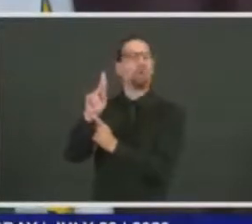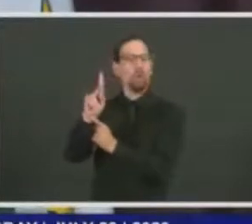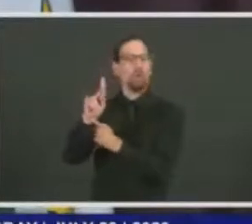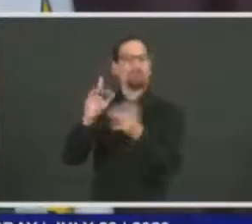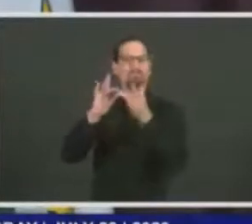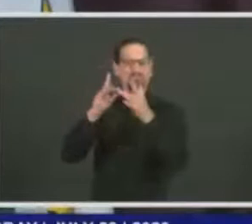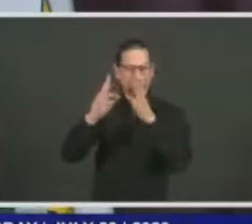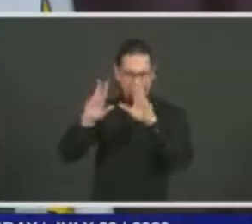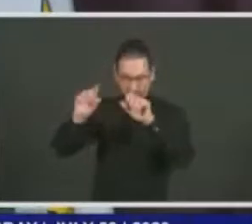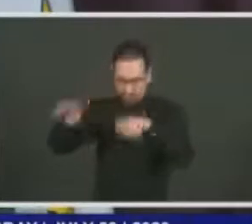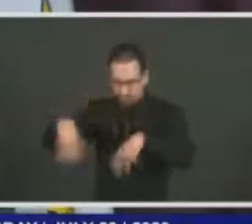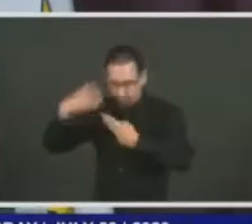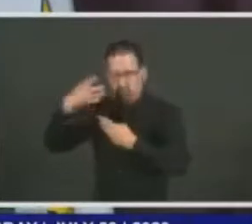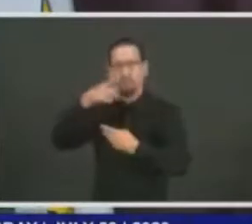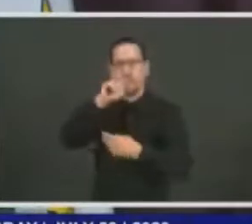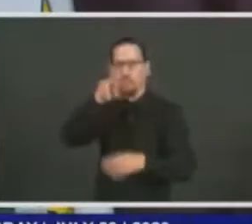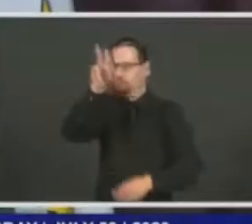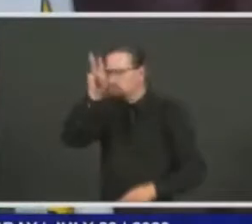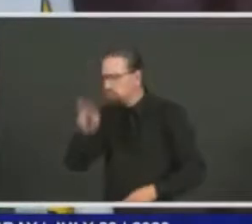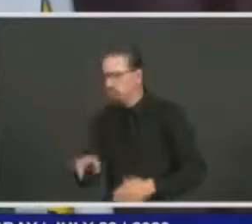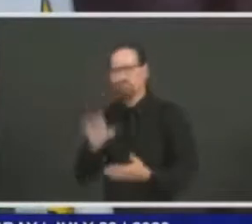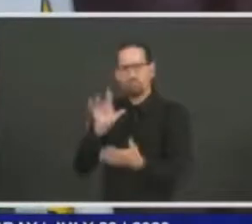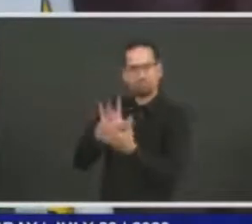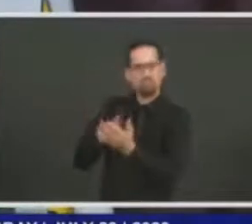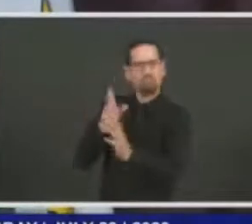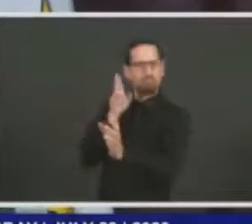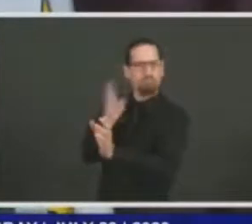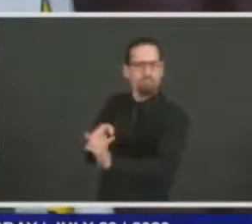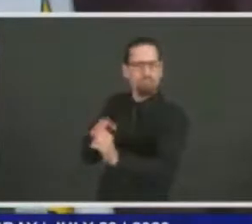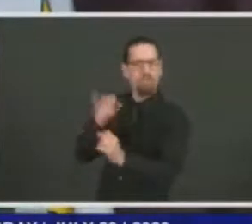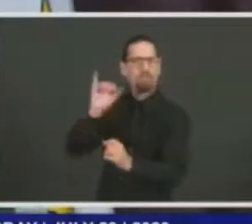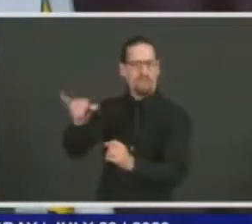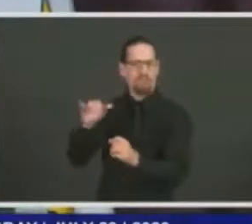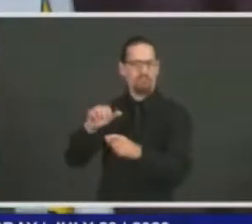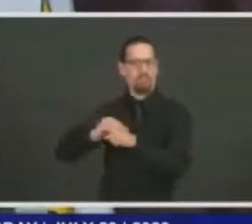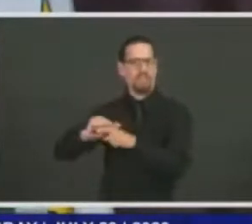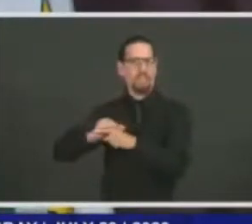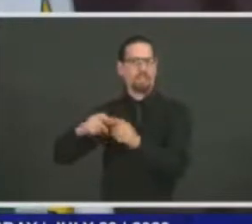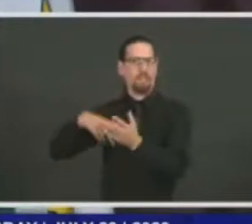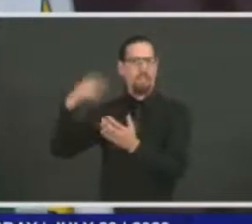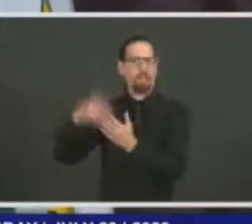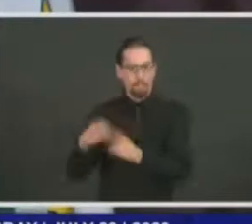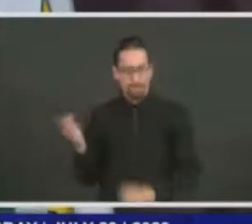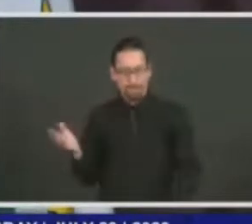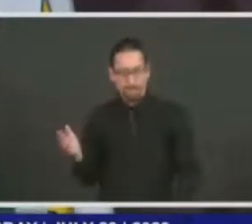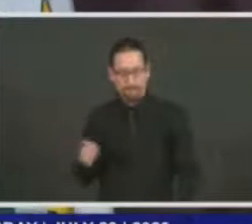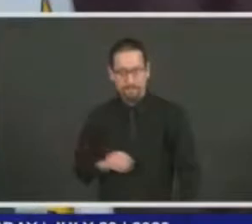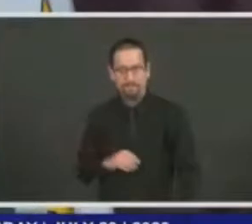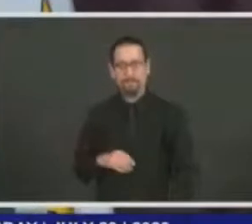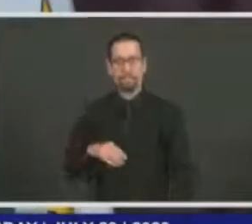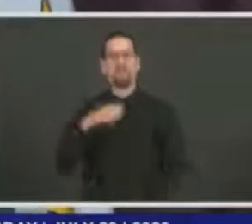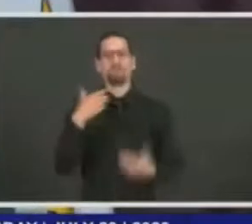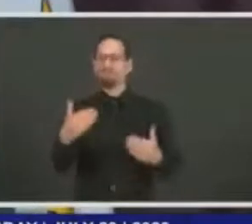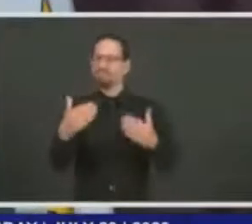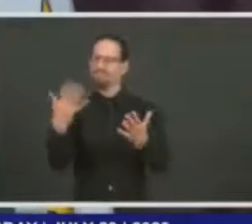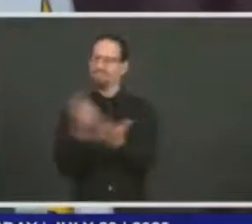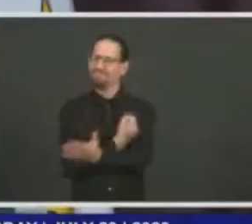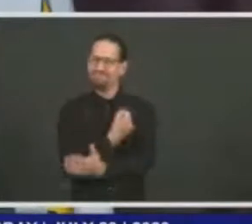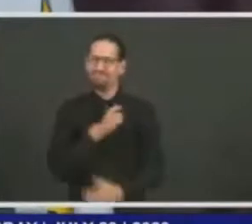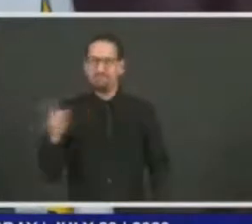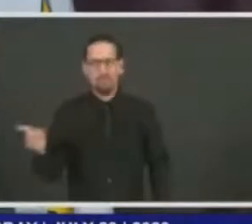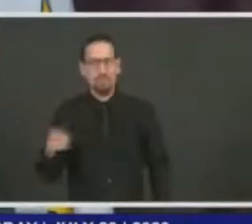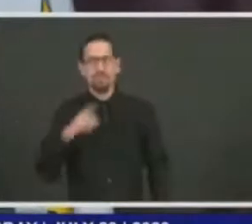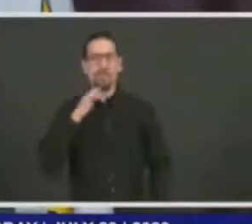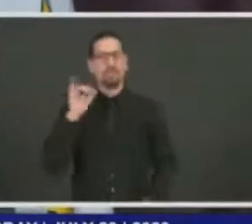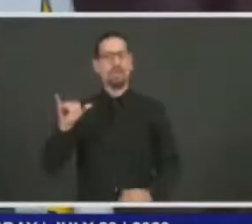that have already promised to hire over 3,000 Rhode Islanders. So sign up, get through it, and there's a job at the end of the